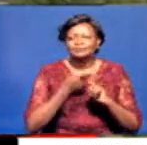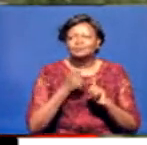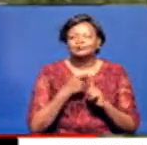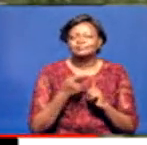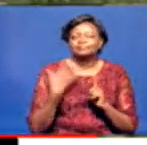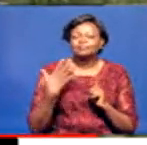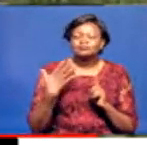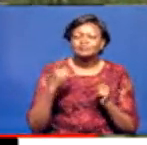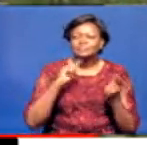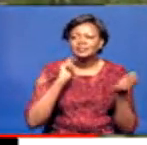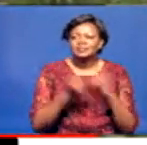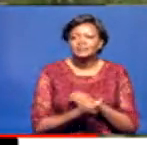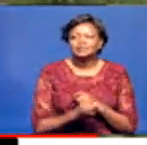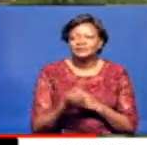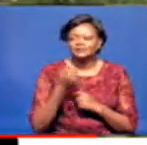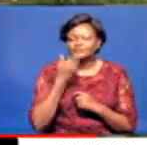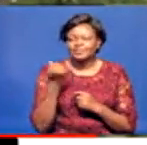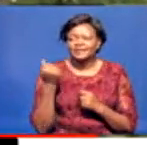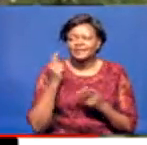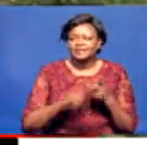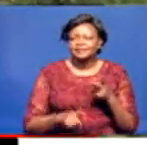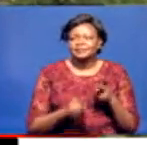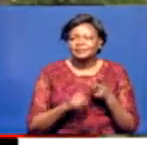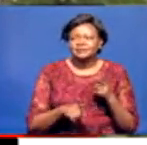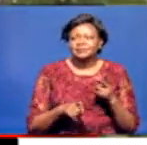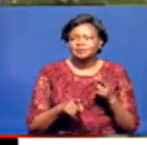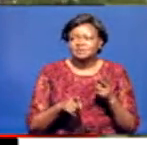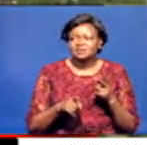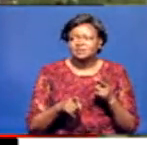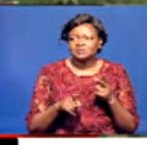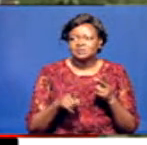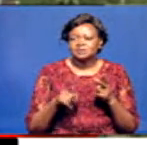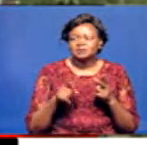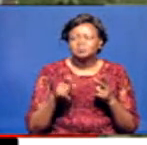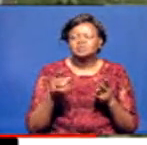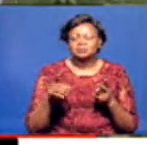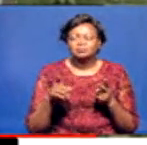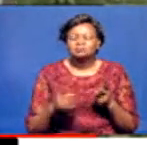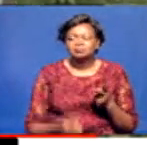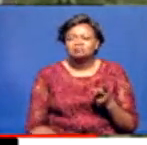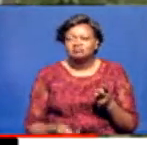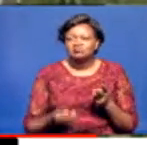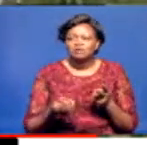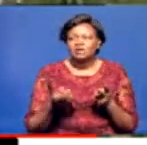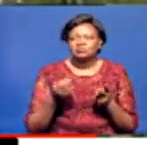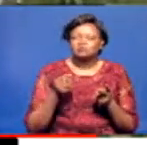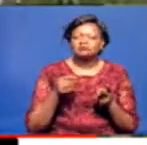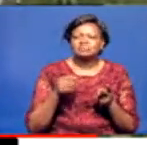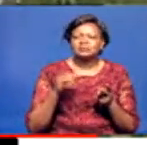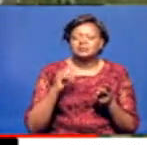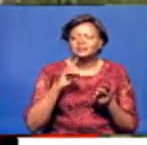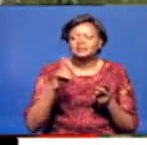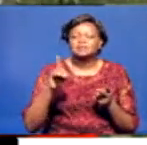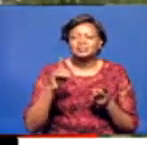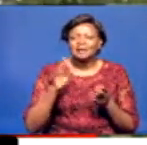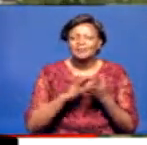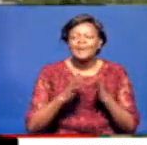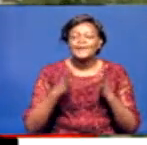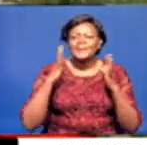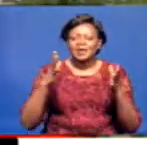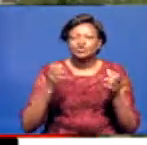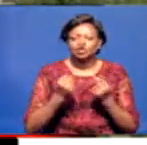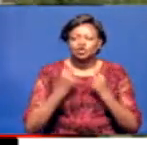inabadilika. Pili, ukija zaidi za begu, berries, zinakuwa strong, big, na bado